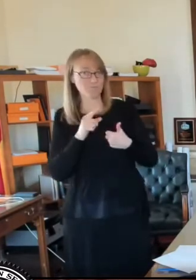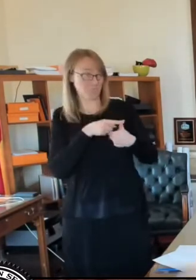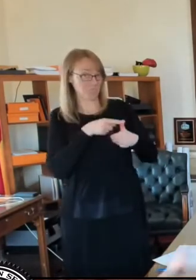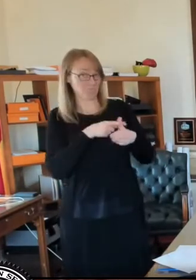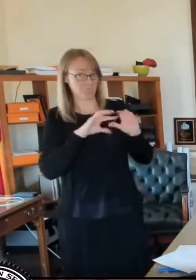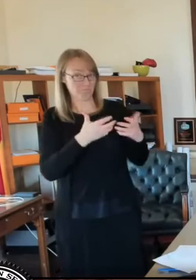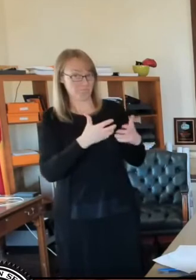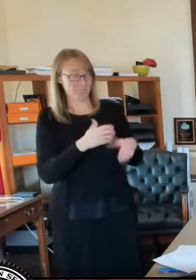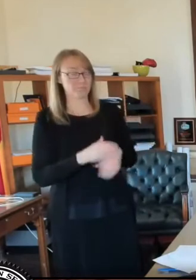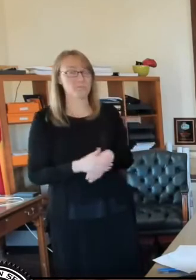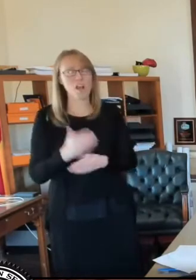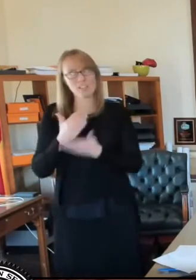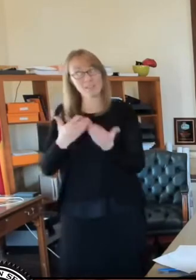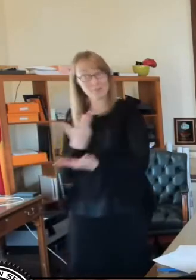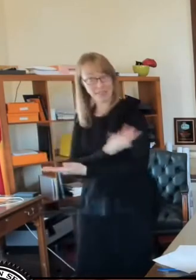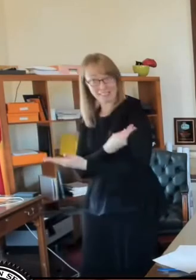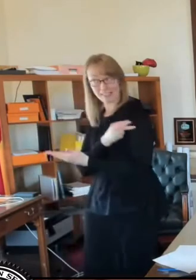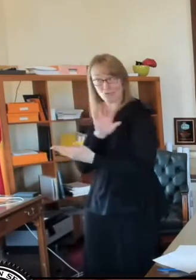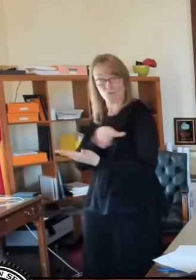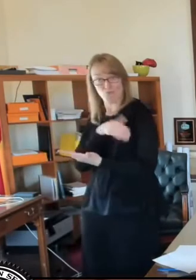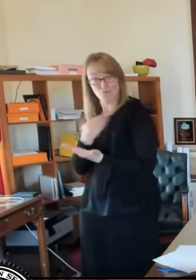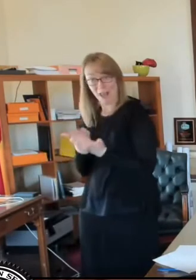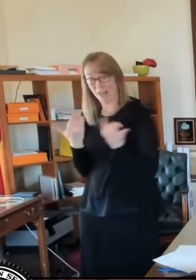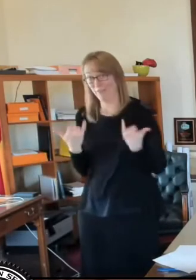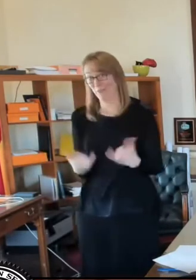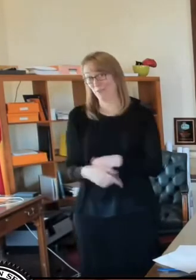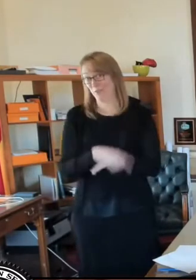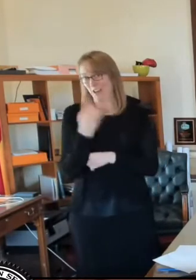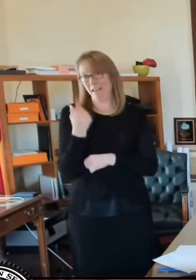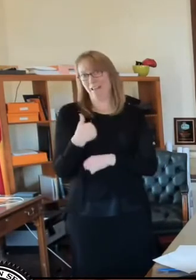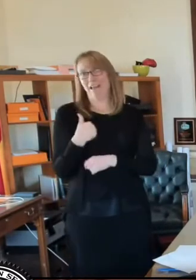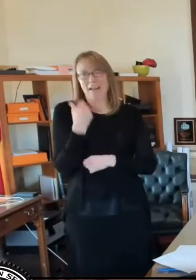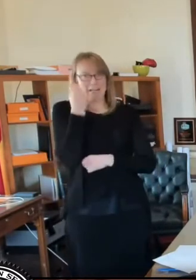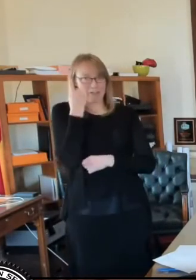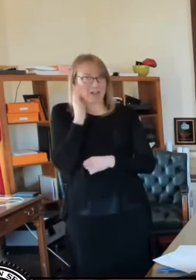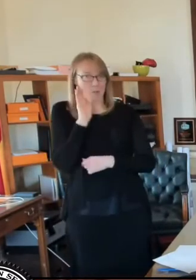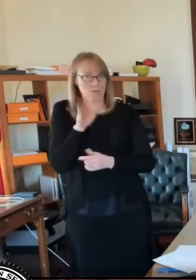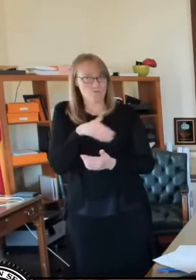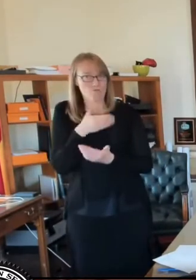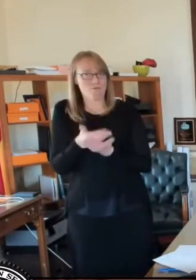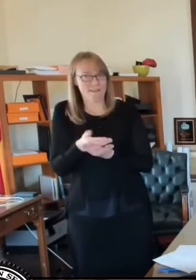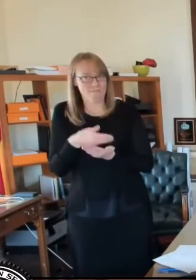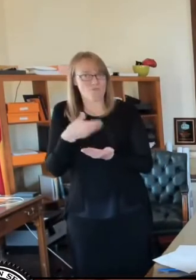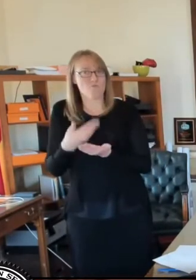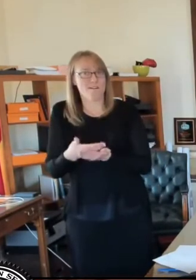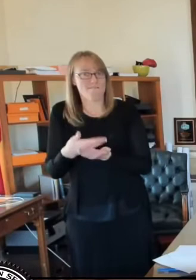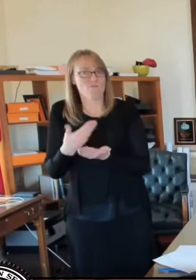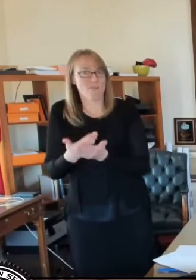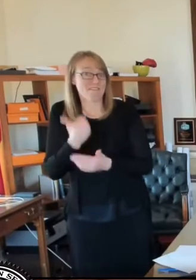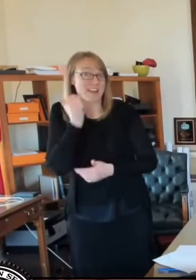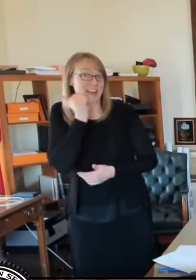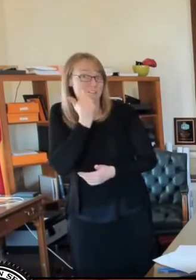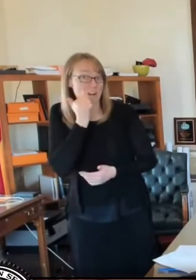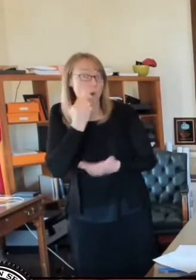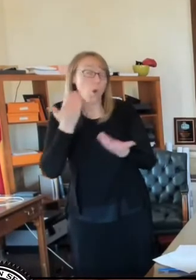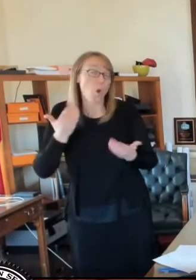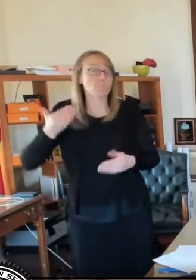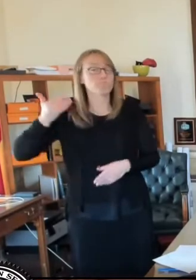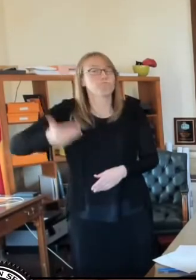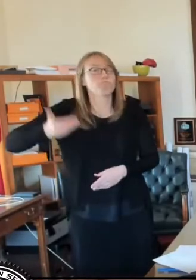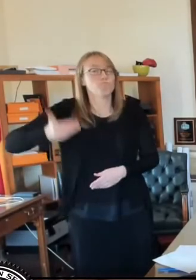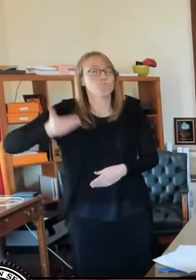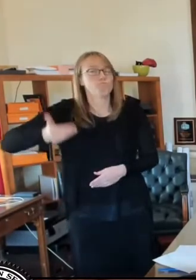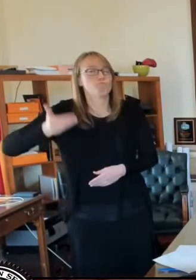came in today, it's my understanding that it'll be coming in daily or every few days. The state has a good website